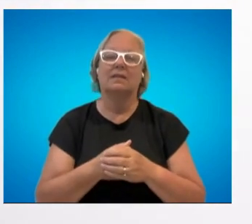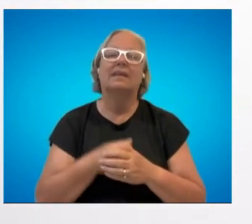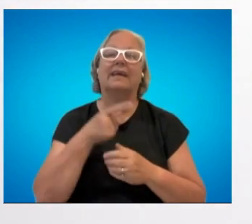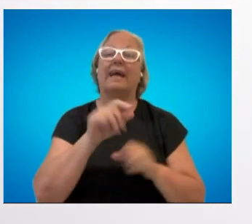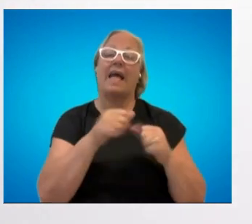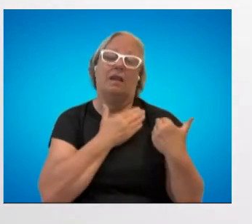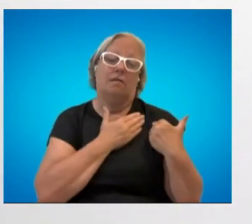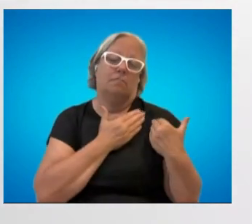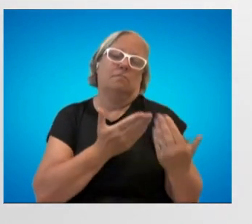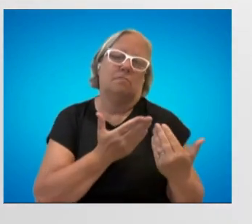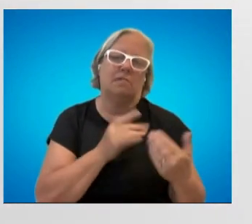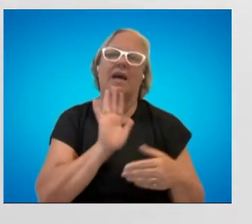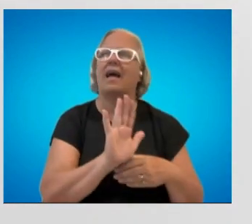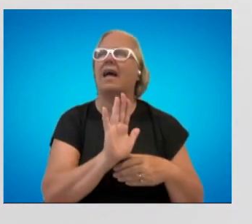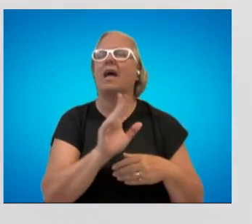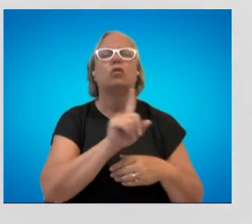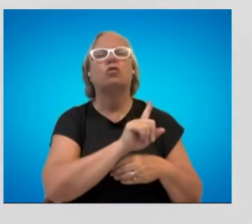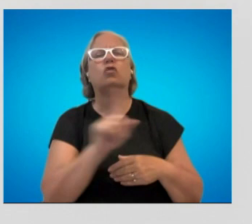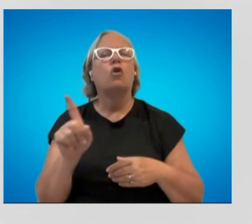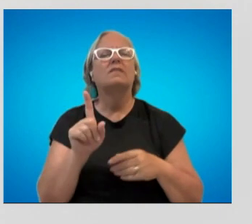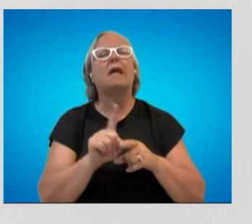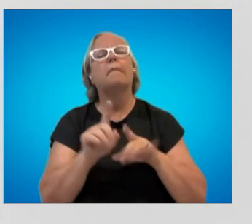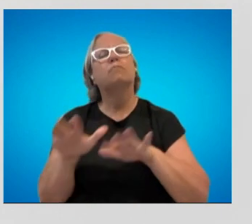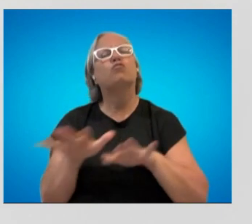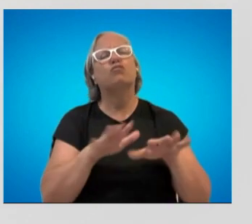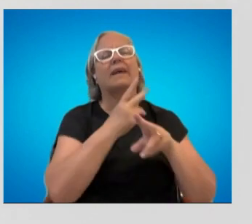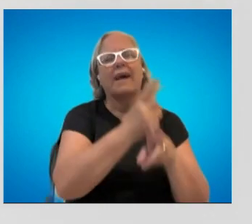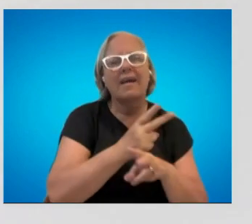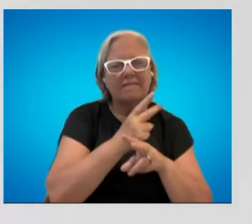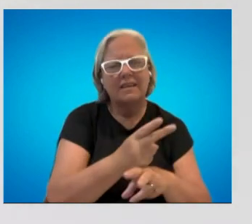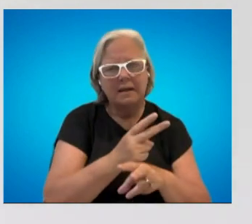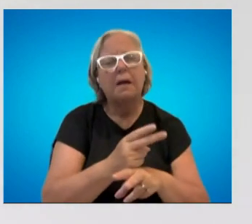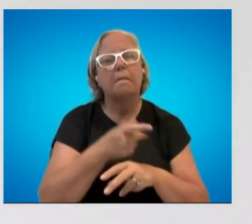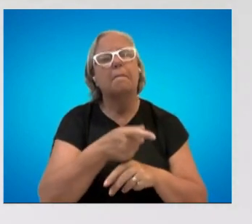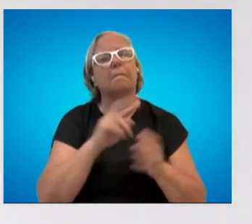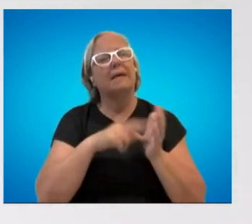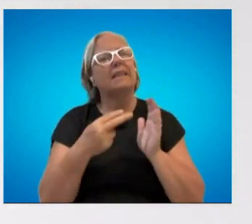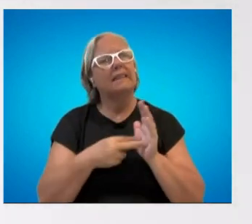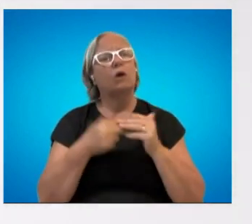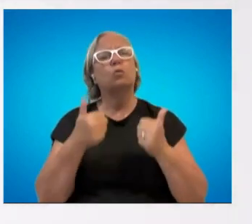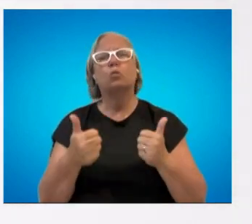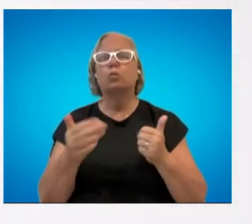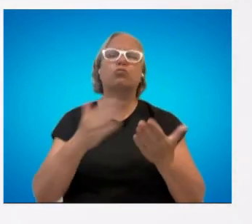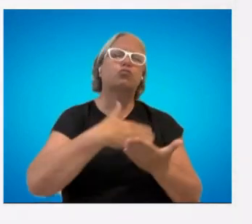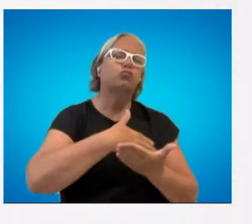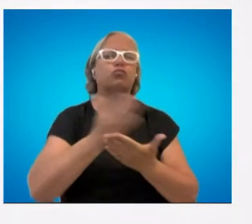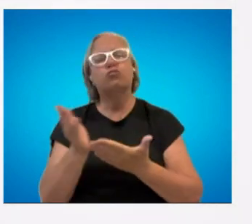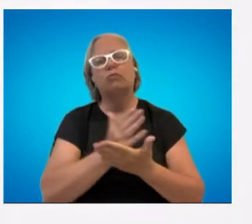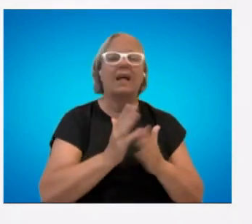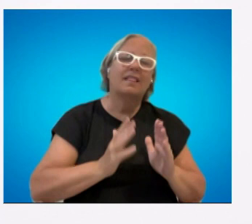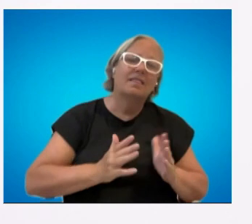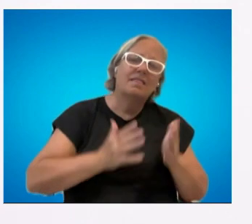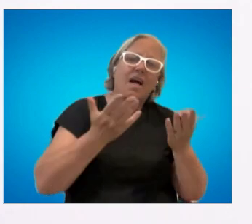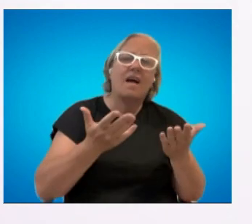They facilitate a healthier work-life balance for working women and men.